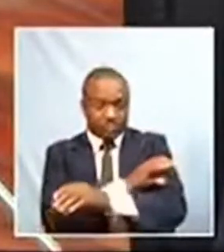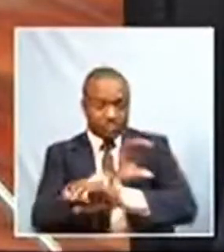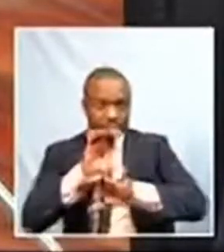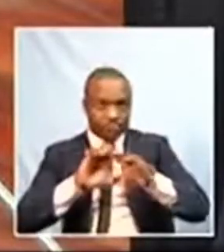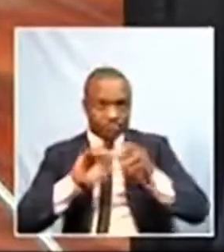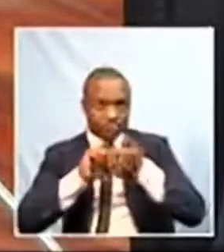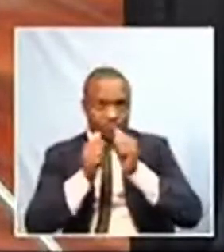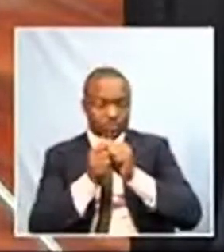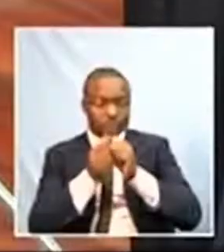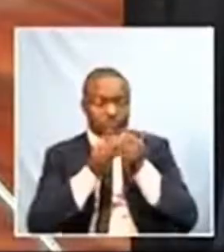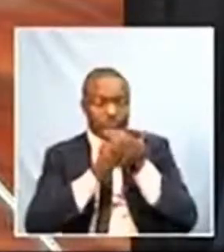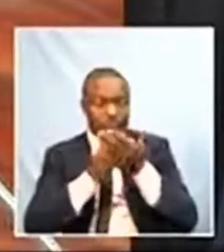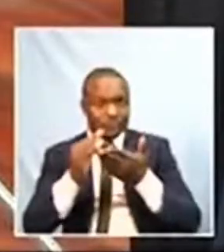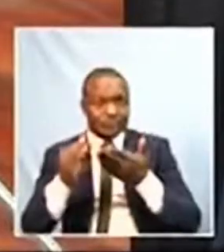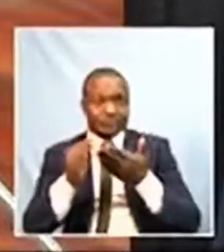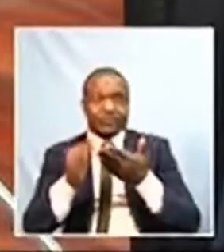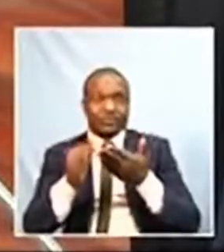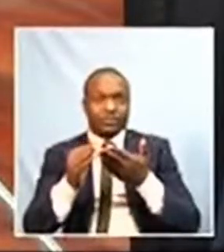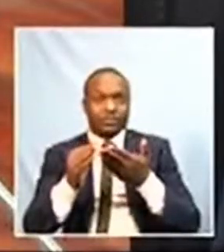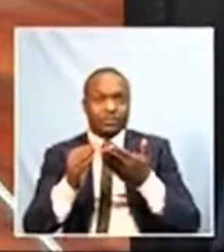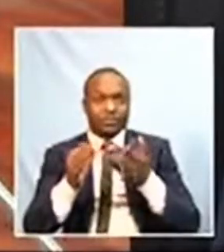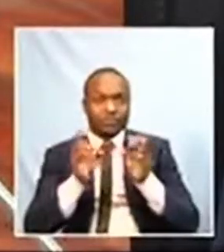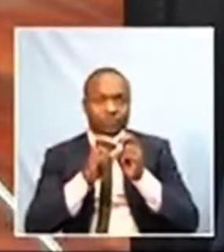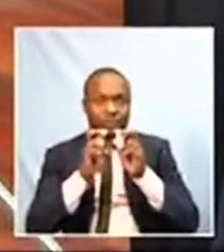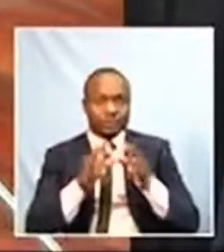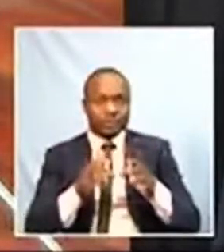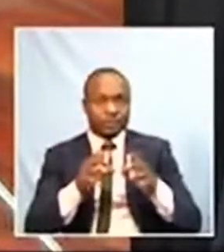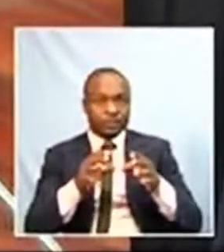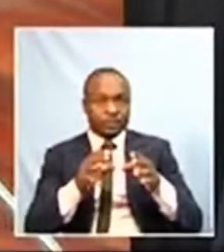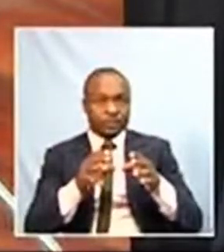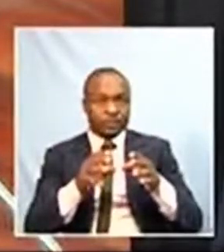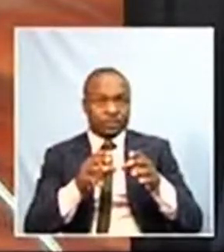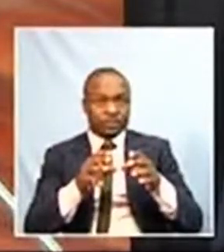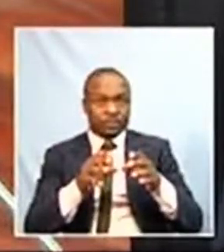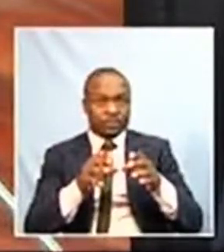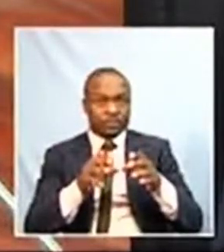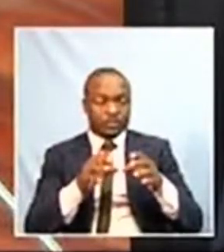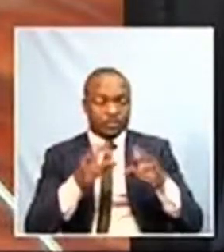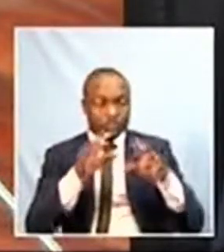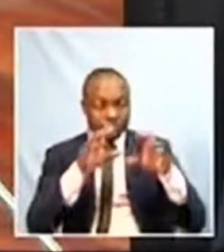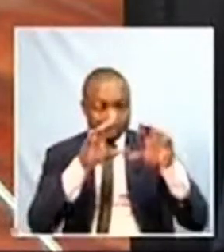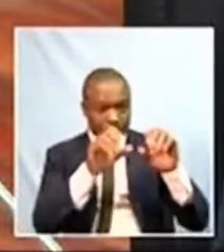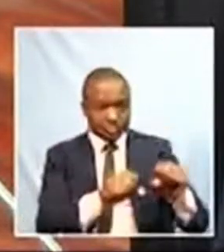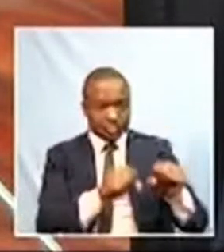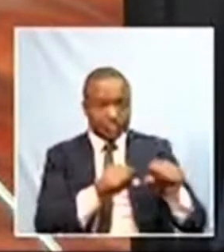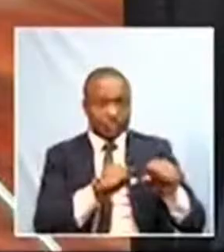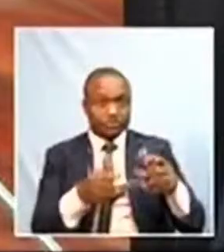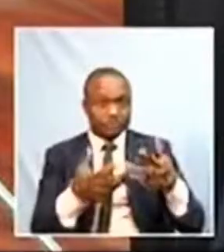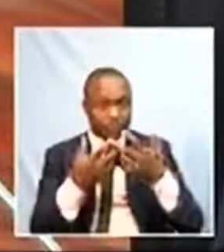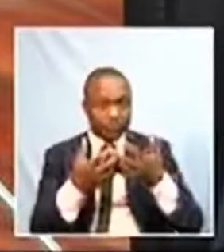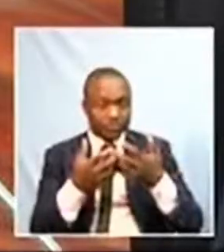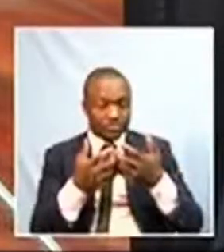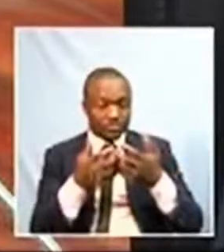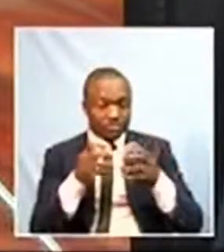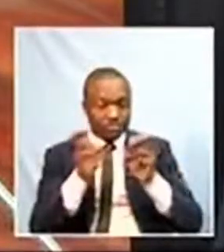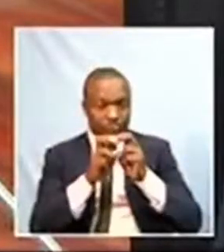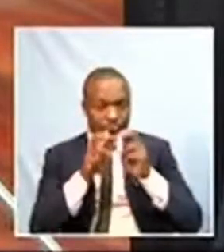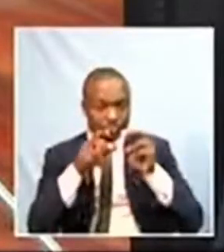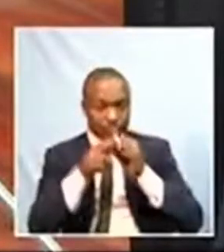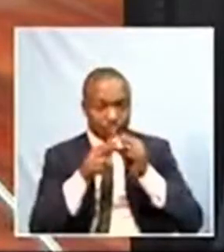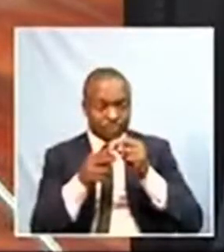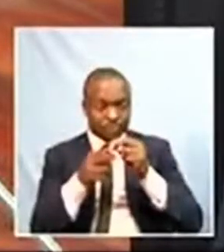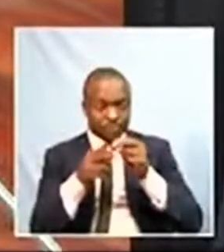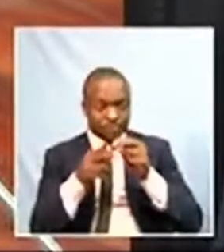to source for refrigeration unit. And the action taken, the contract has been terminated and the project has